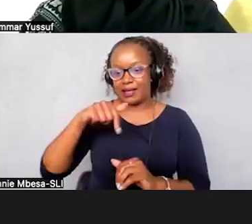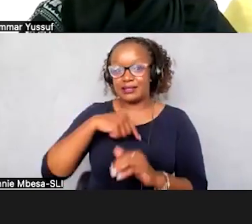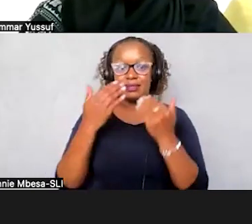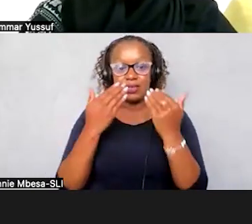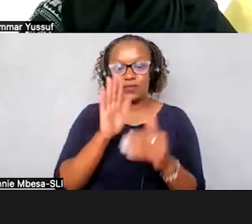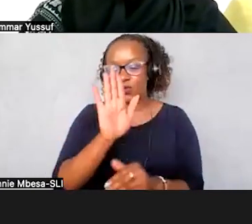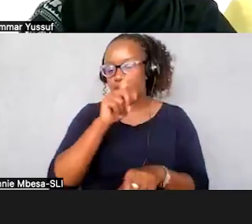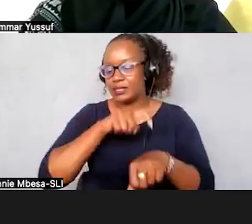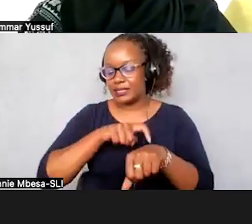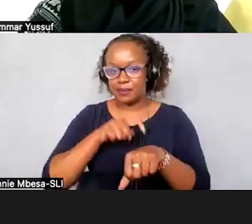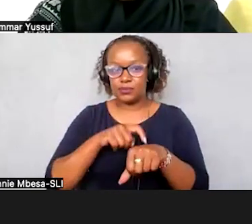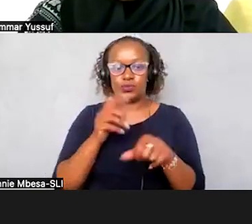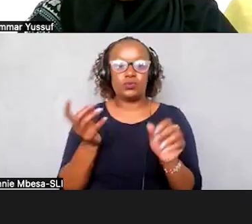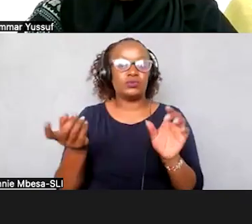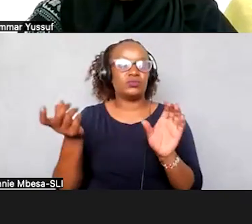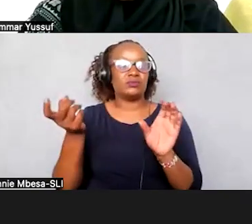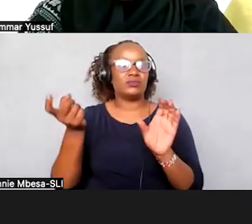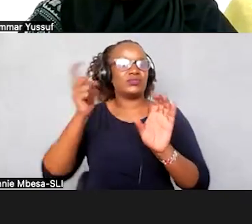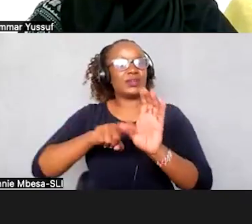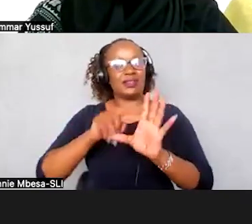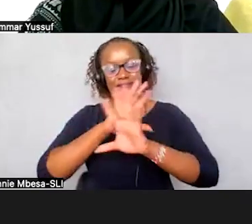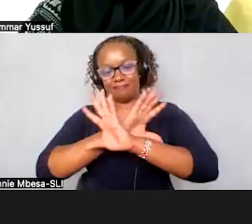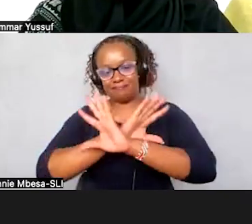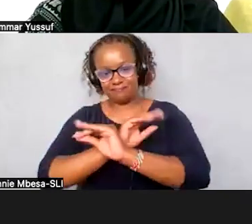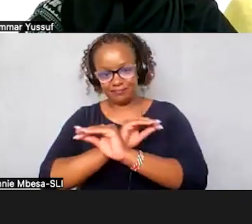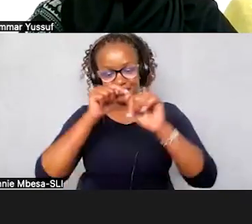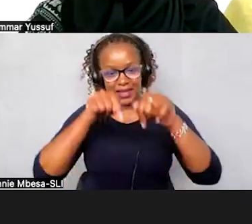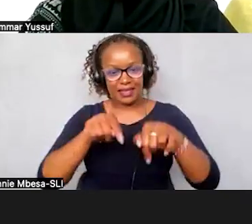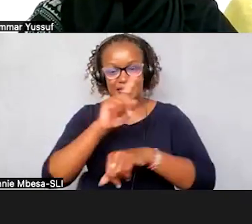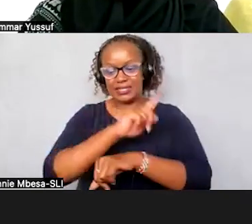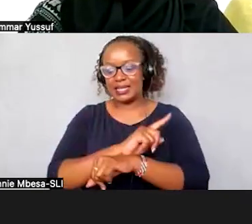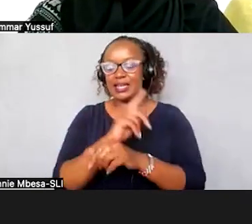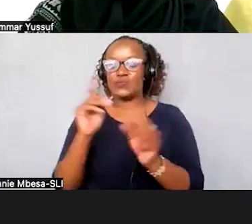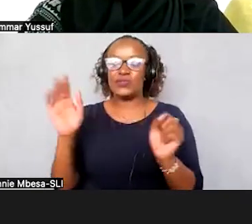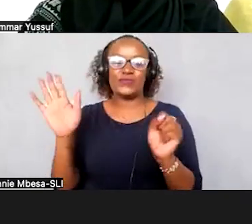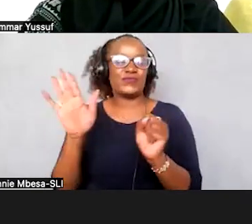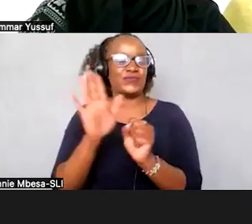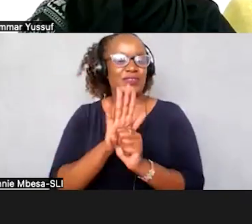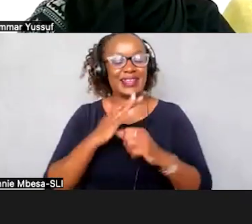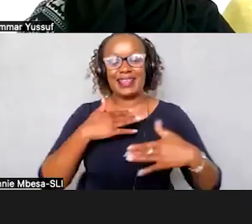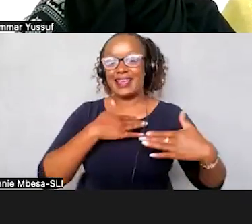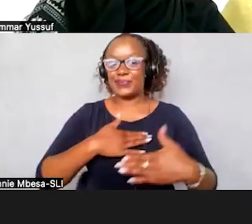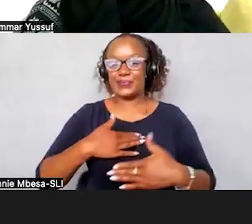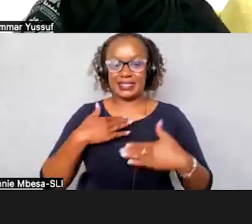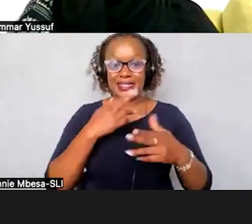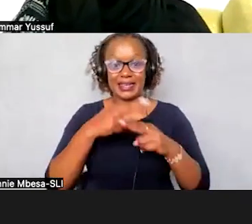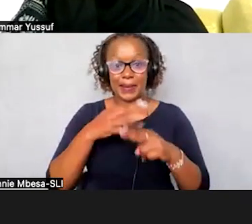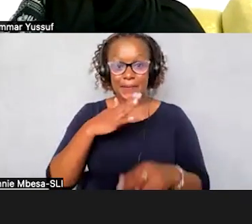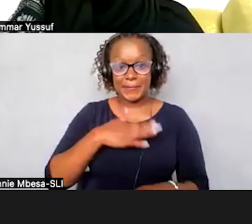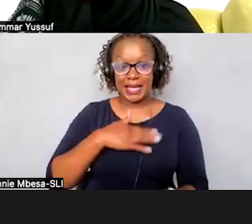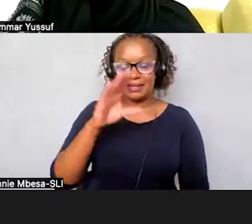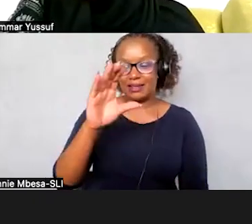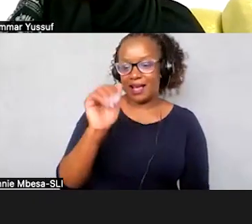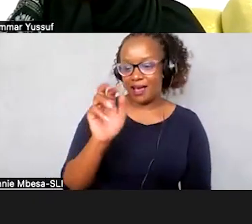on this webinar on this day, and we totally appreciate you. My name is Caroline Maringa, or